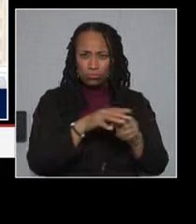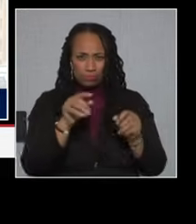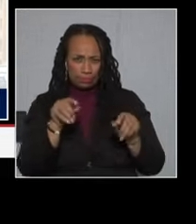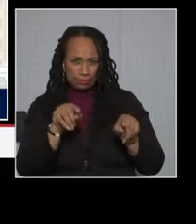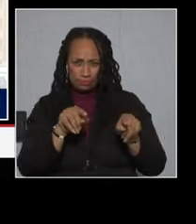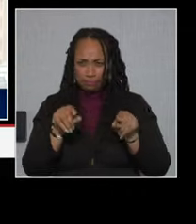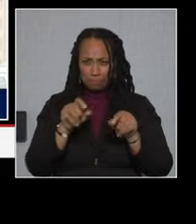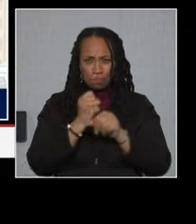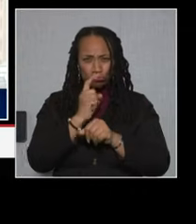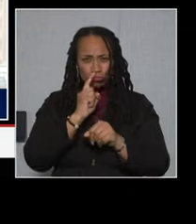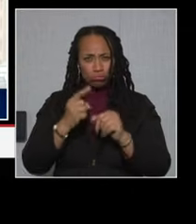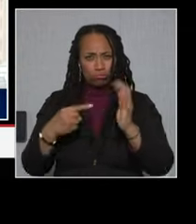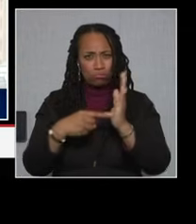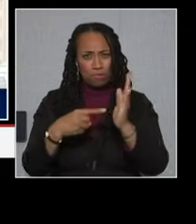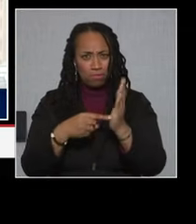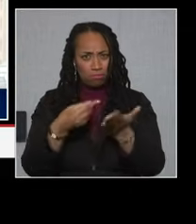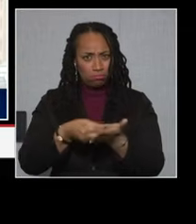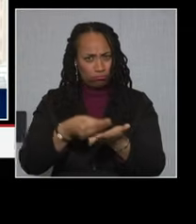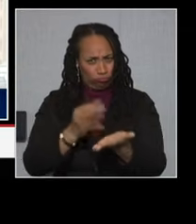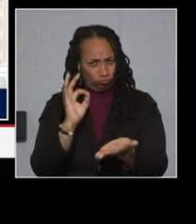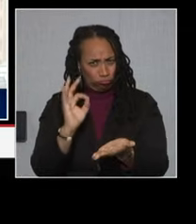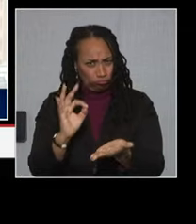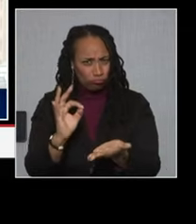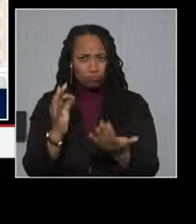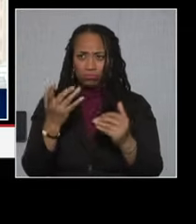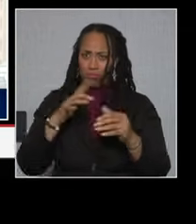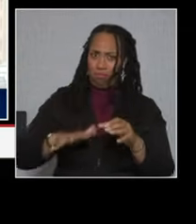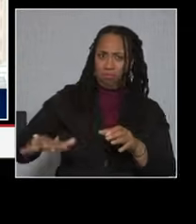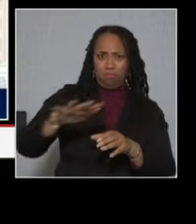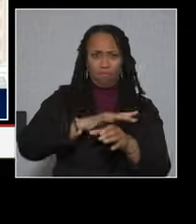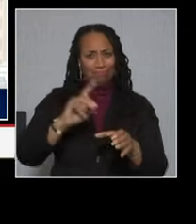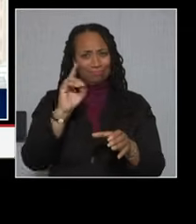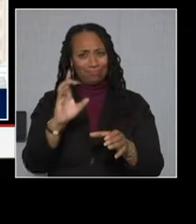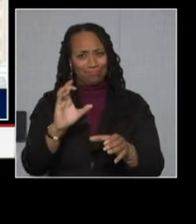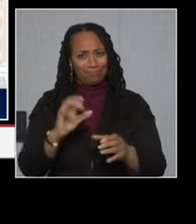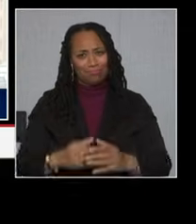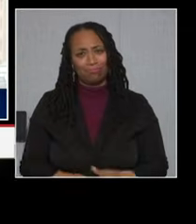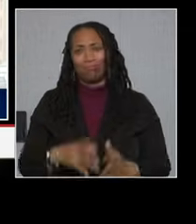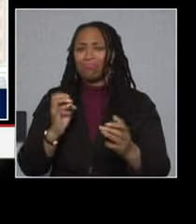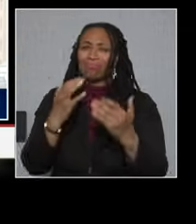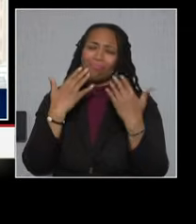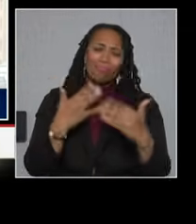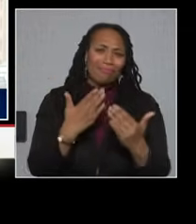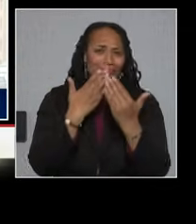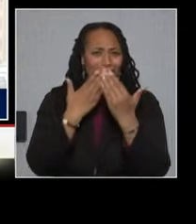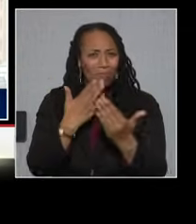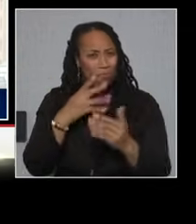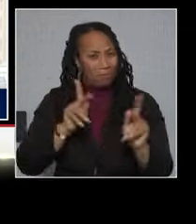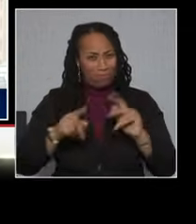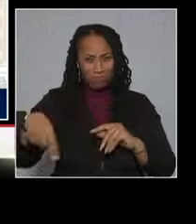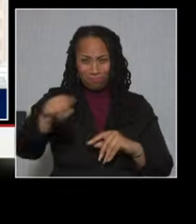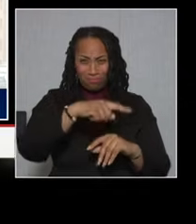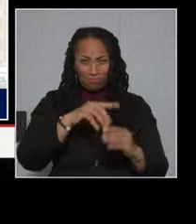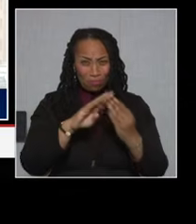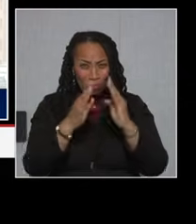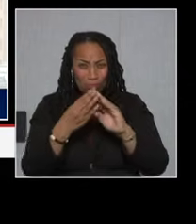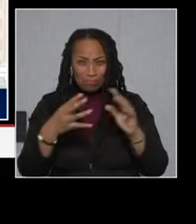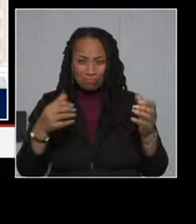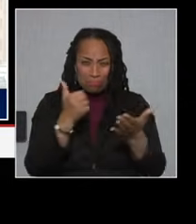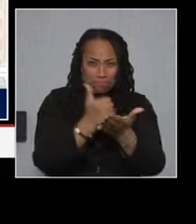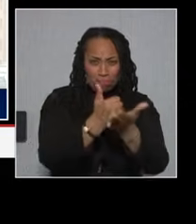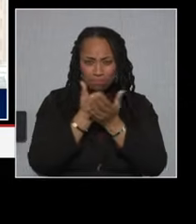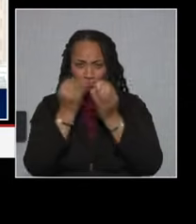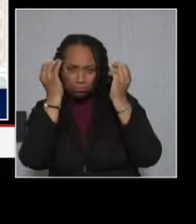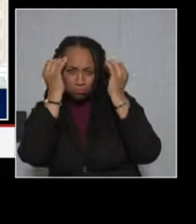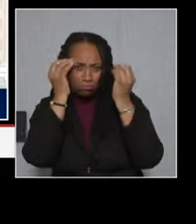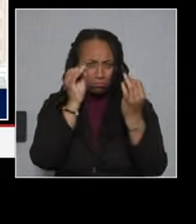I do want to thank all of the partners that have helped us get past this critical reform package and enacted. And